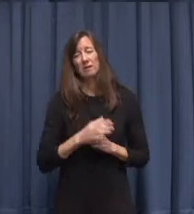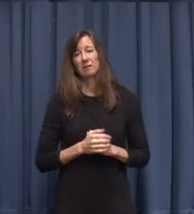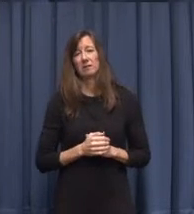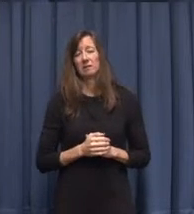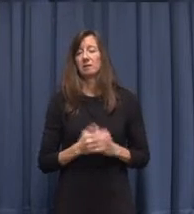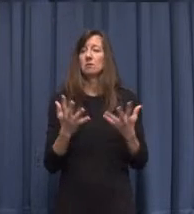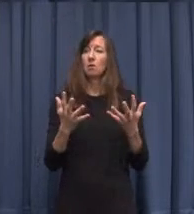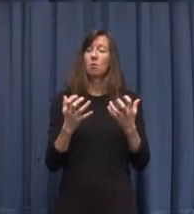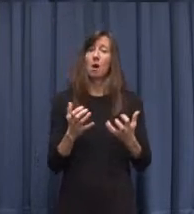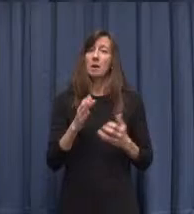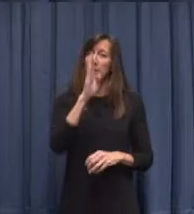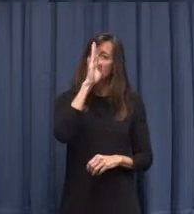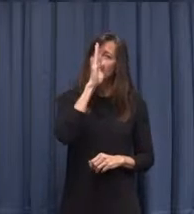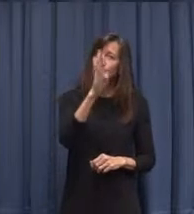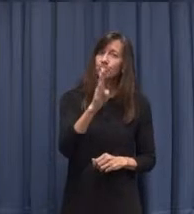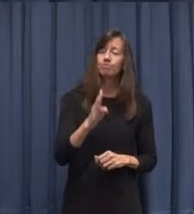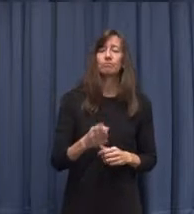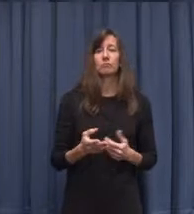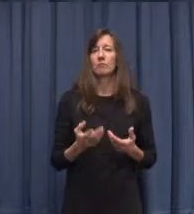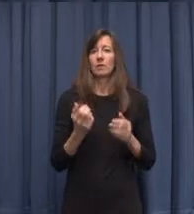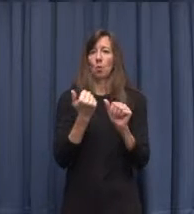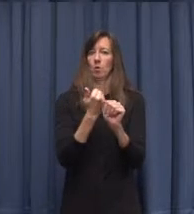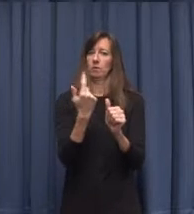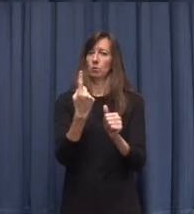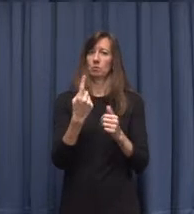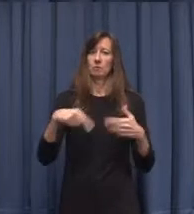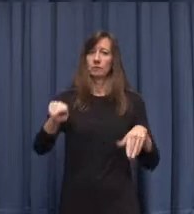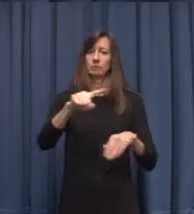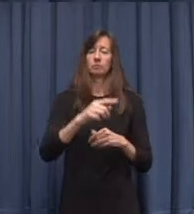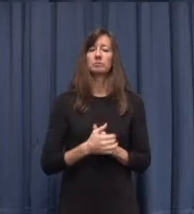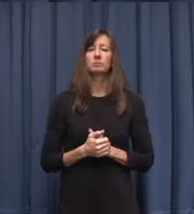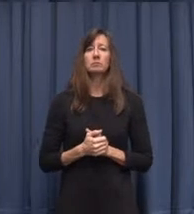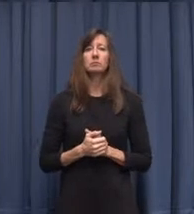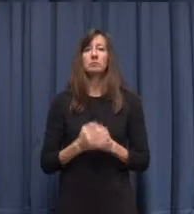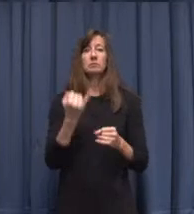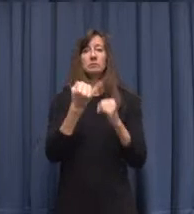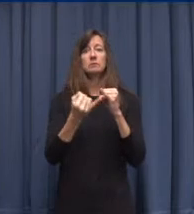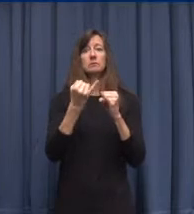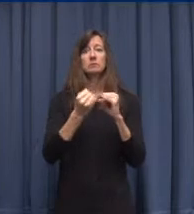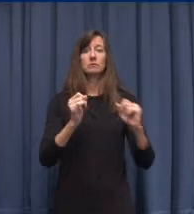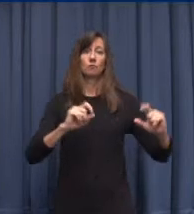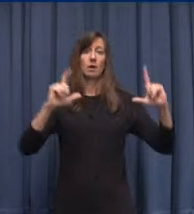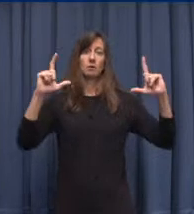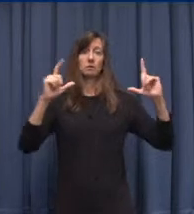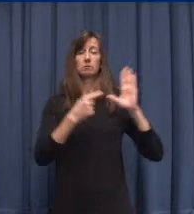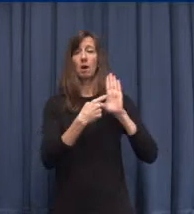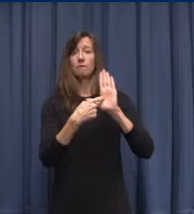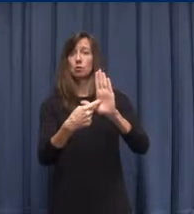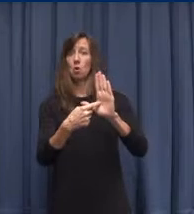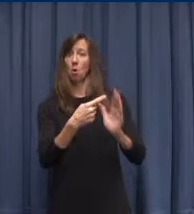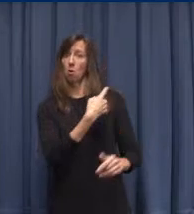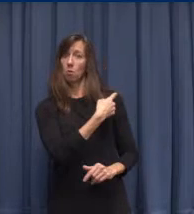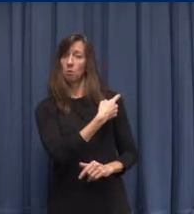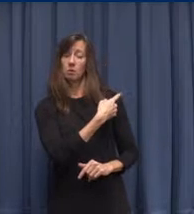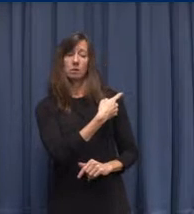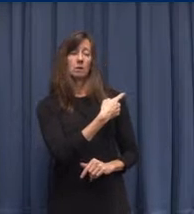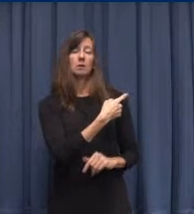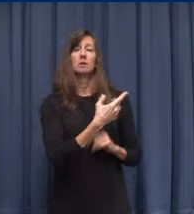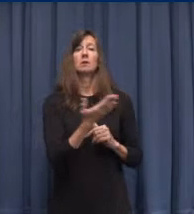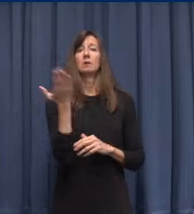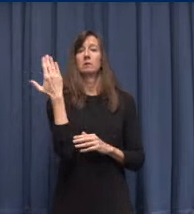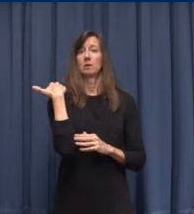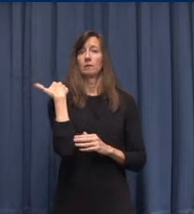with everybody about where we're at. The final graph that I want to show is one that I reintroduced in our